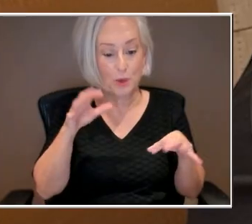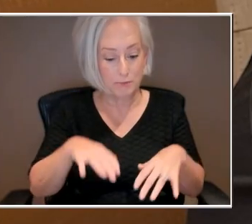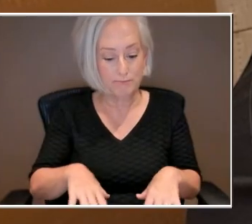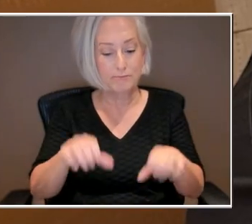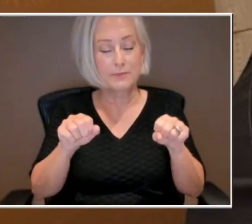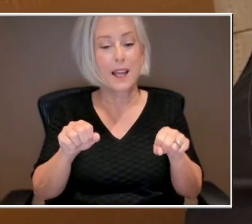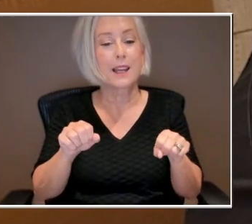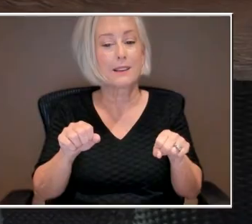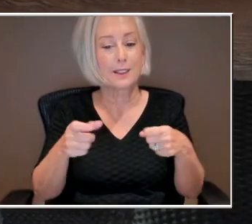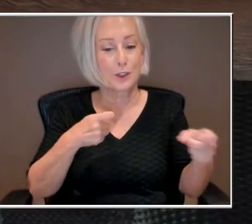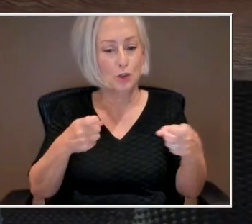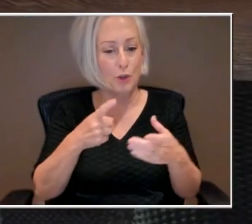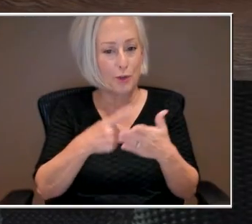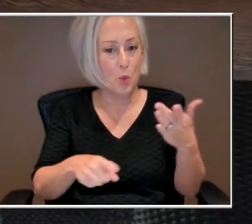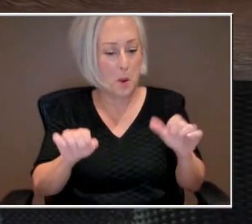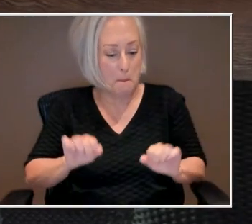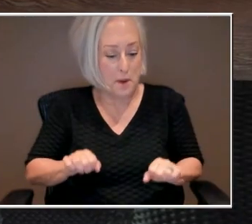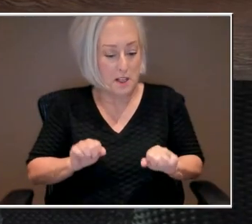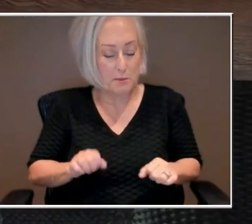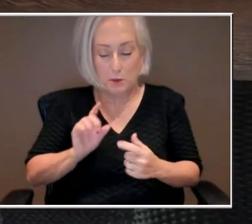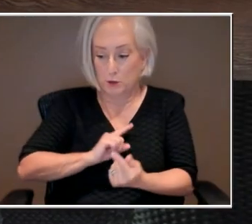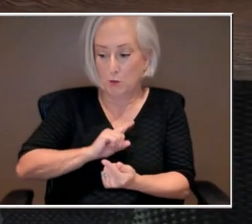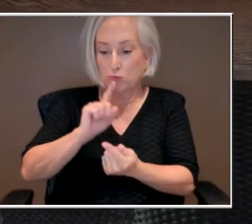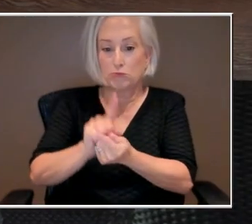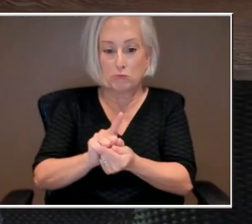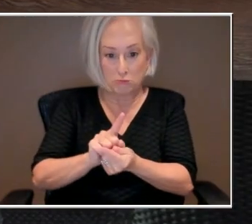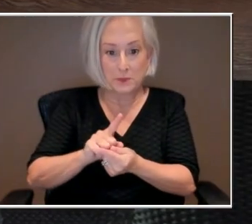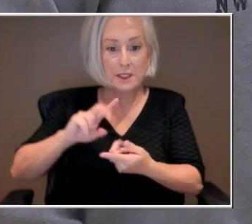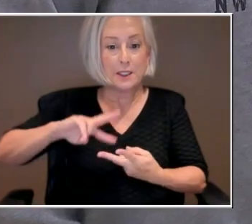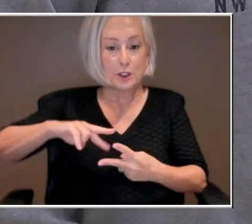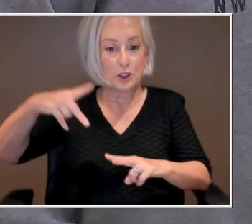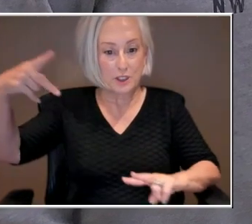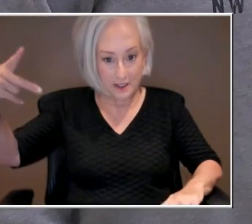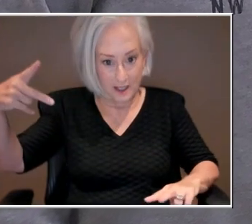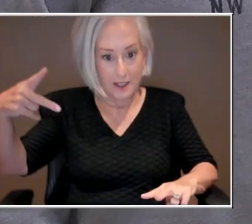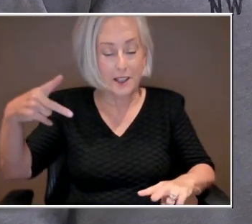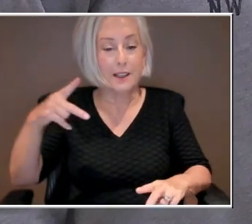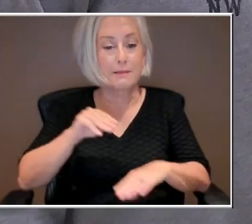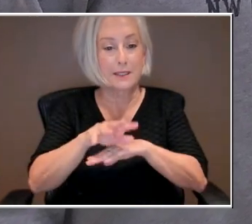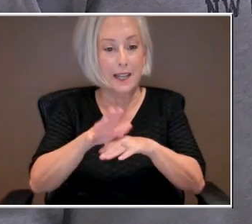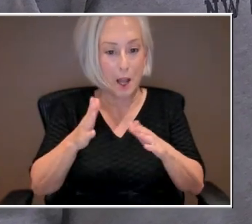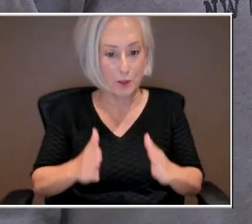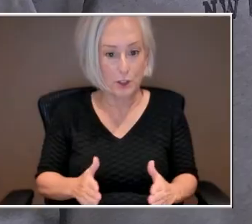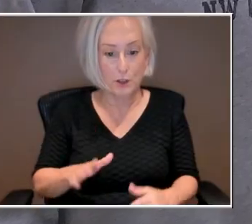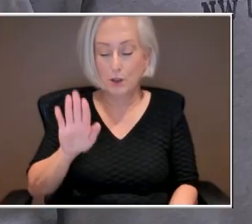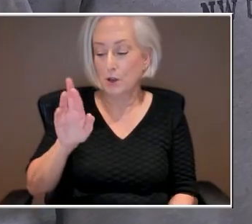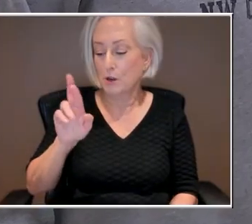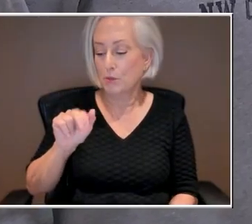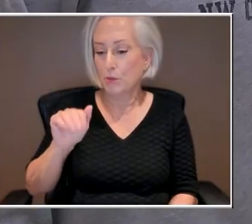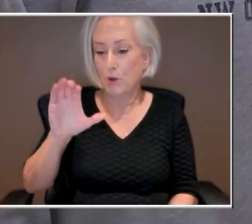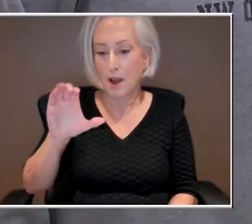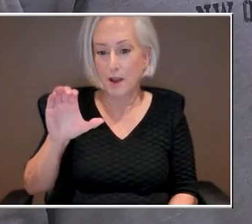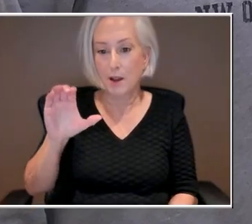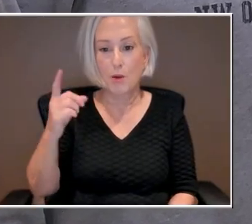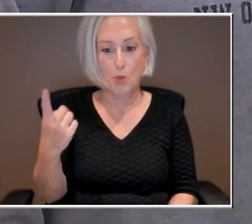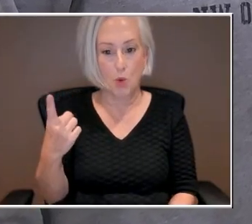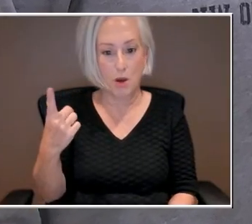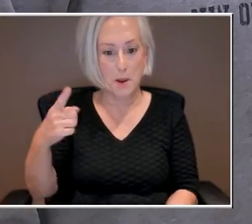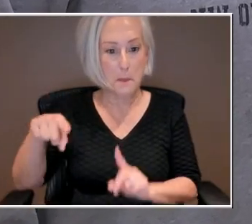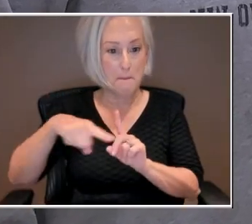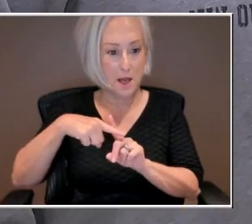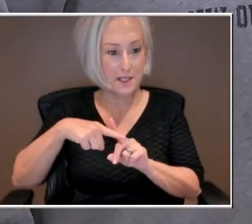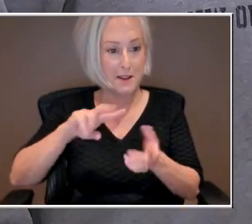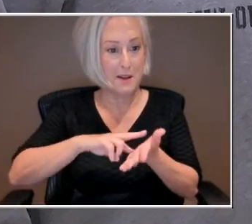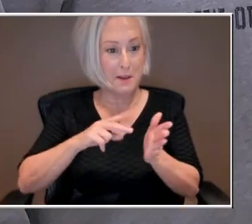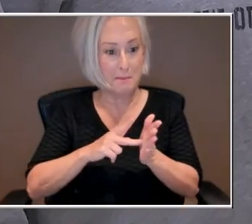counselor at the cancer center. Found out that I was BRCA1 positive, which then triggered the rest of our family to be tested. Which of